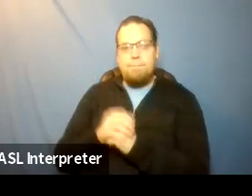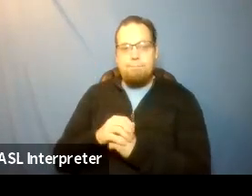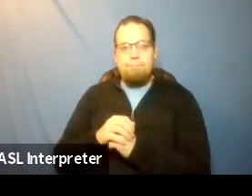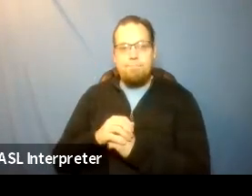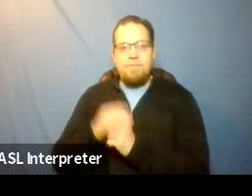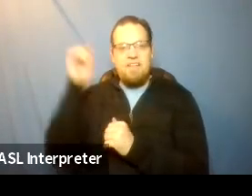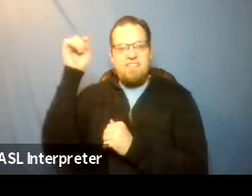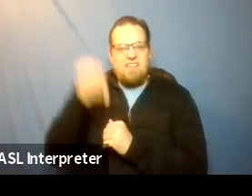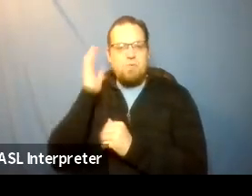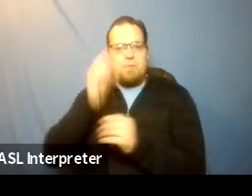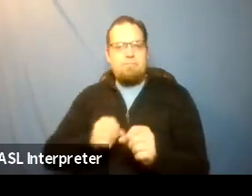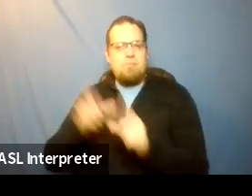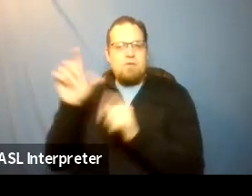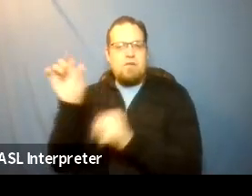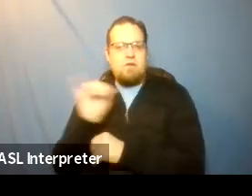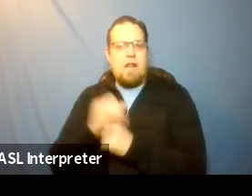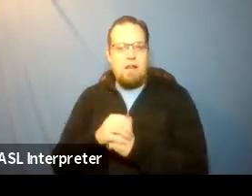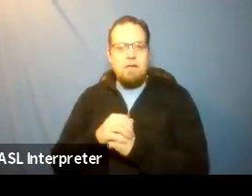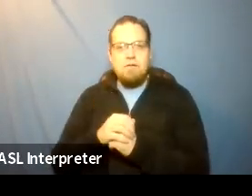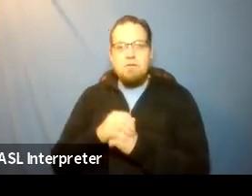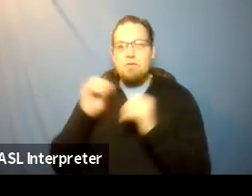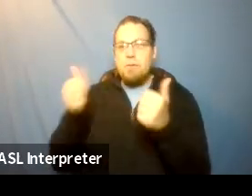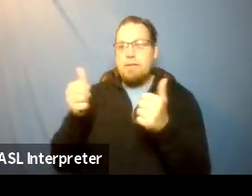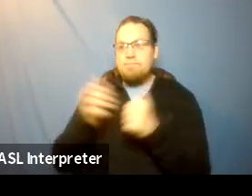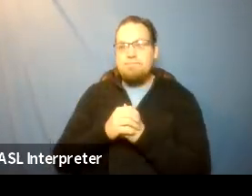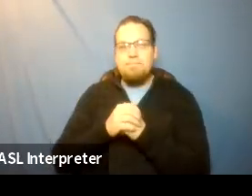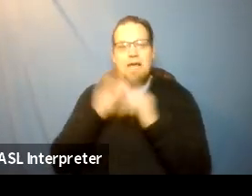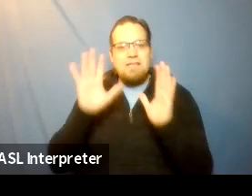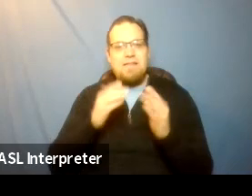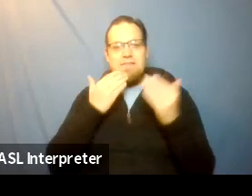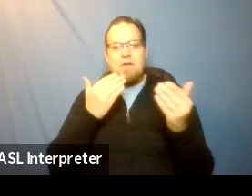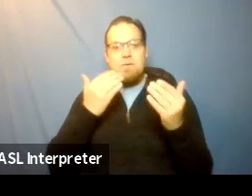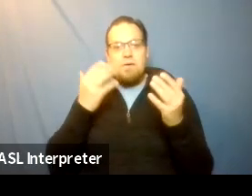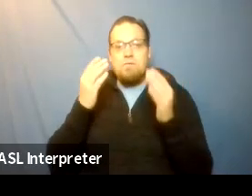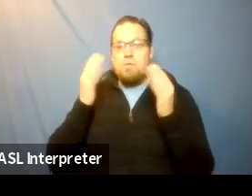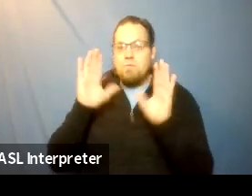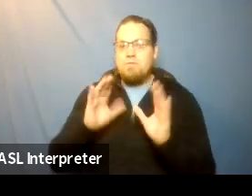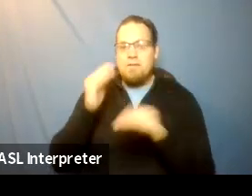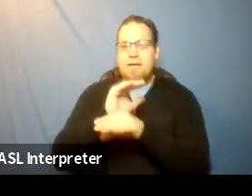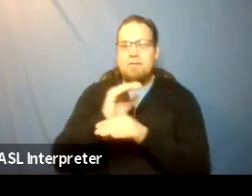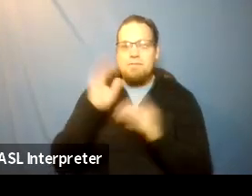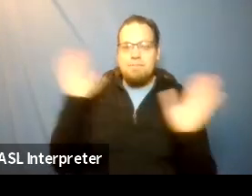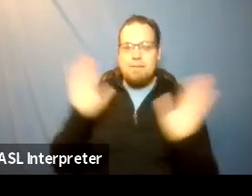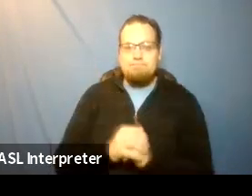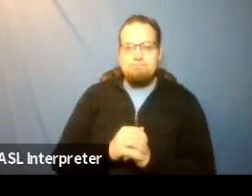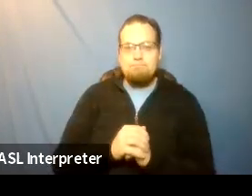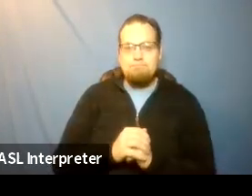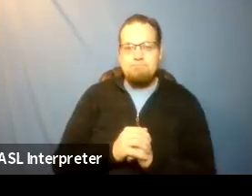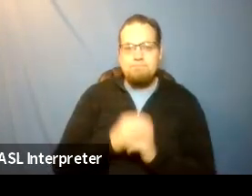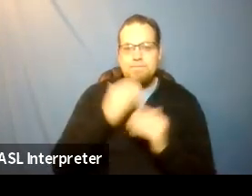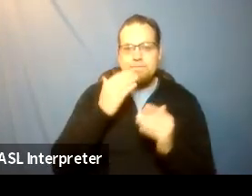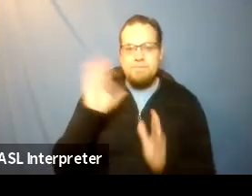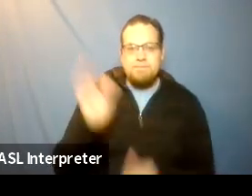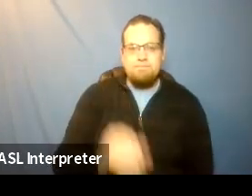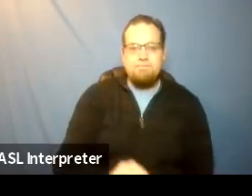This session will be posted. Great. Excellent. Thank you and have a great night. Good night, everyone. Thank you. Right.